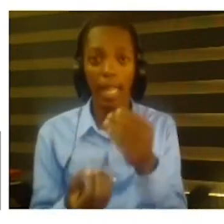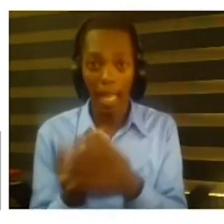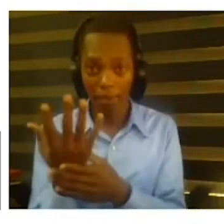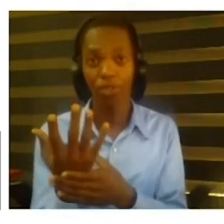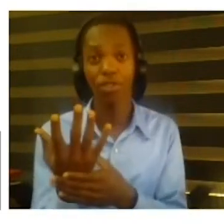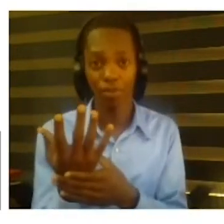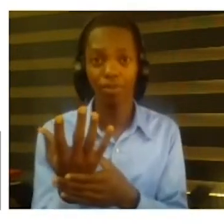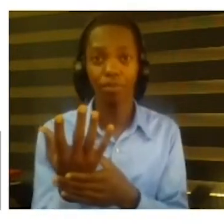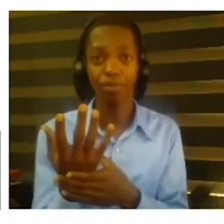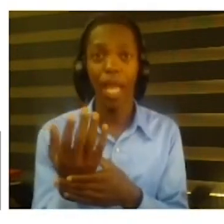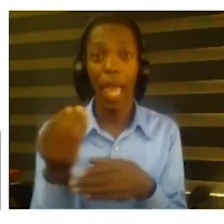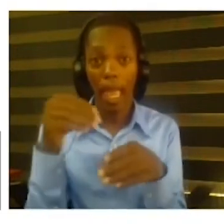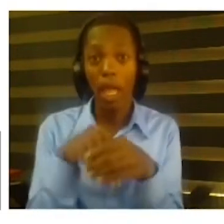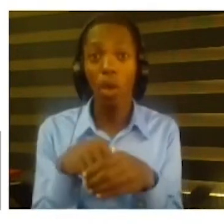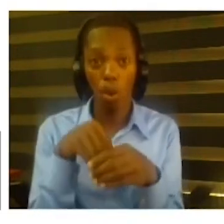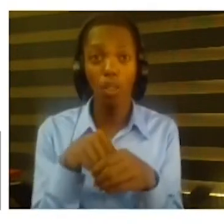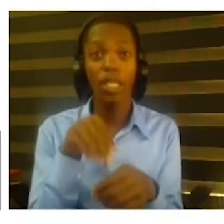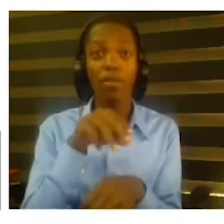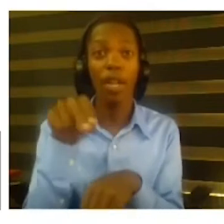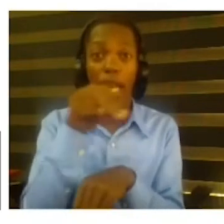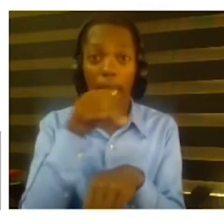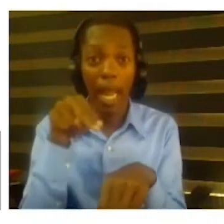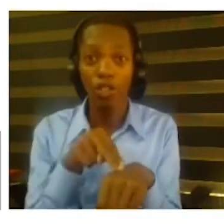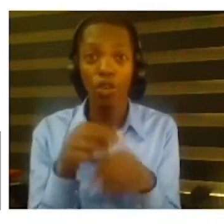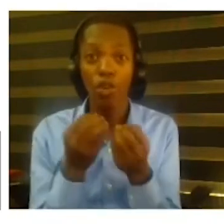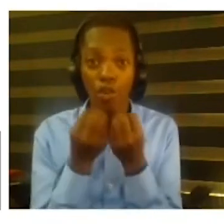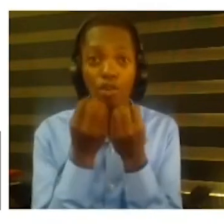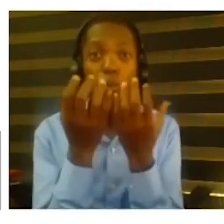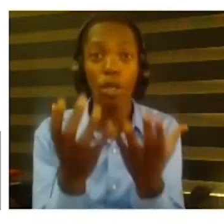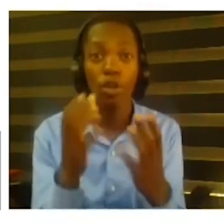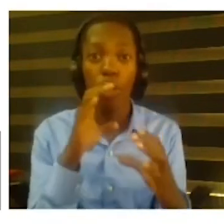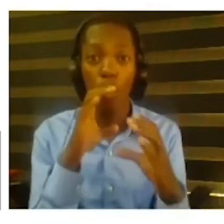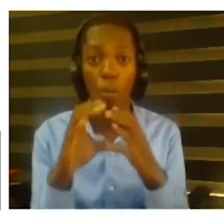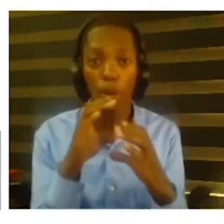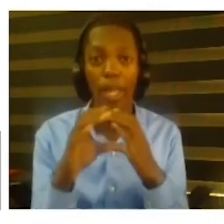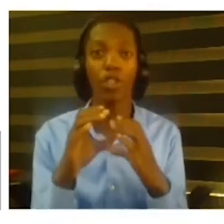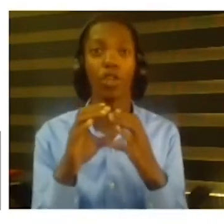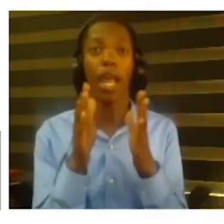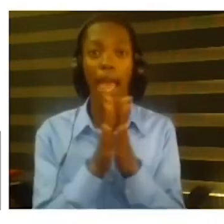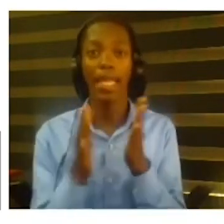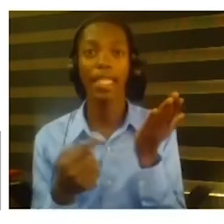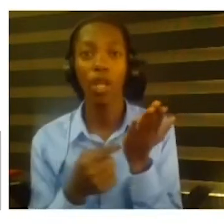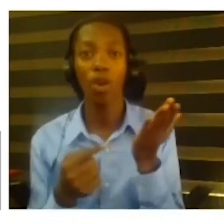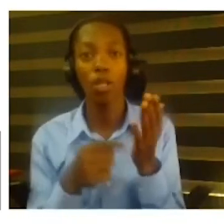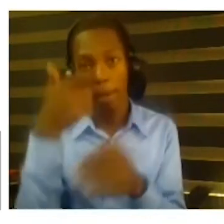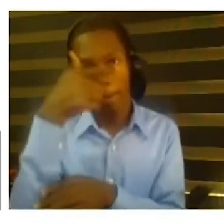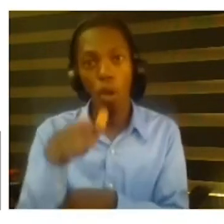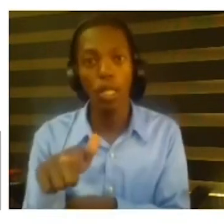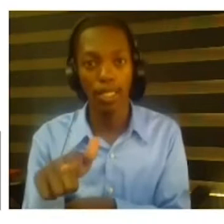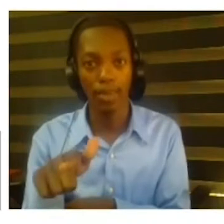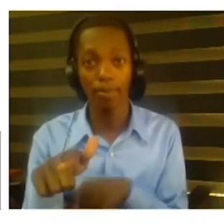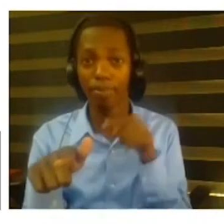new inclusive national information, communication, and technology policy